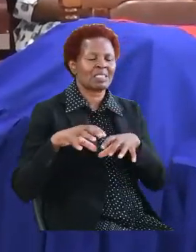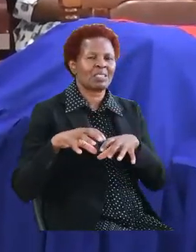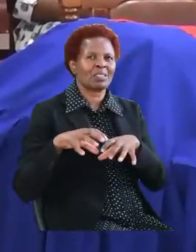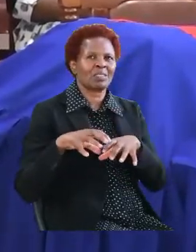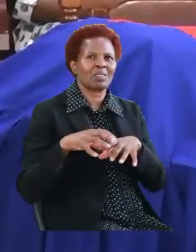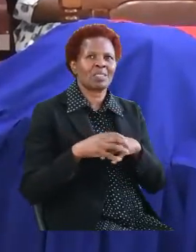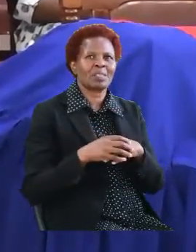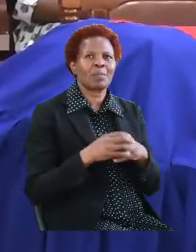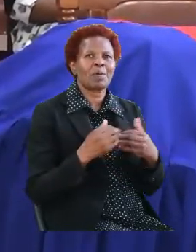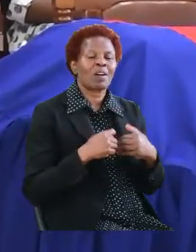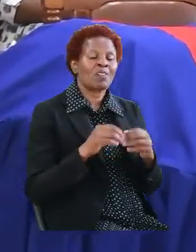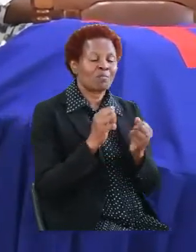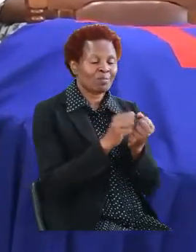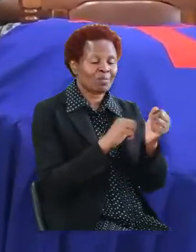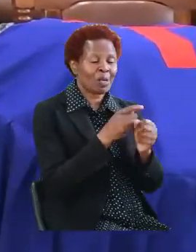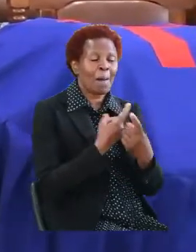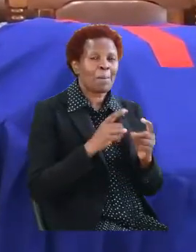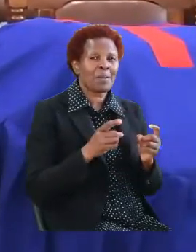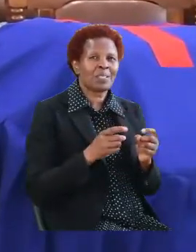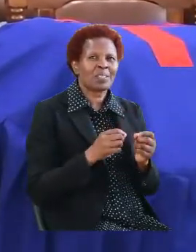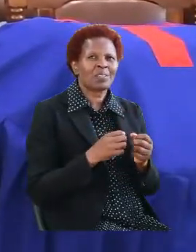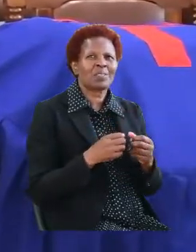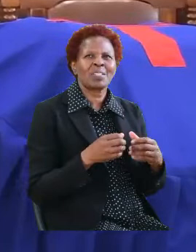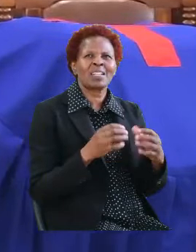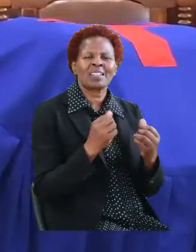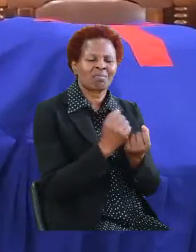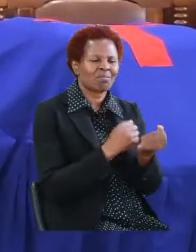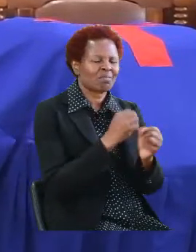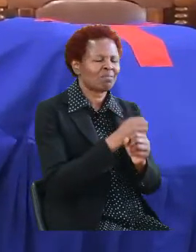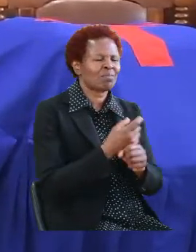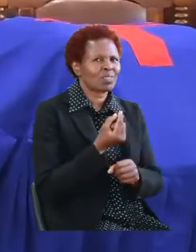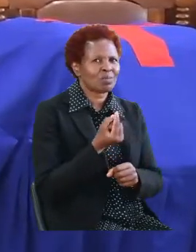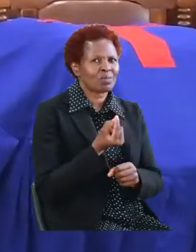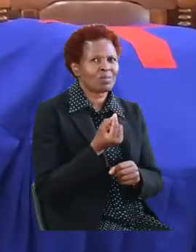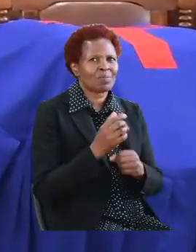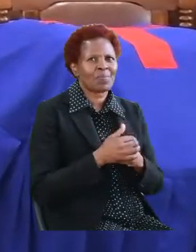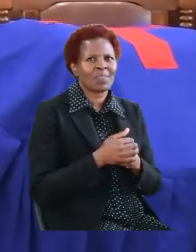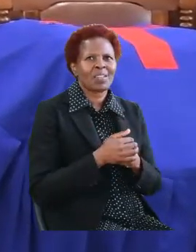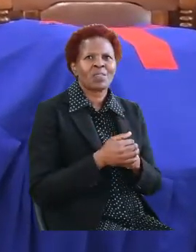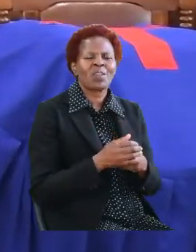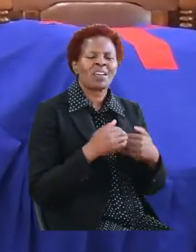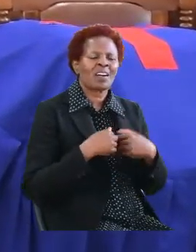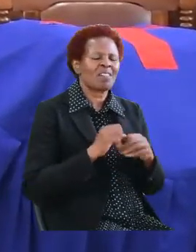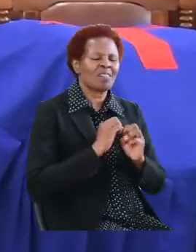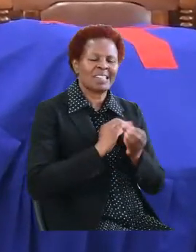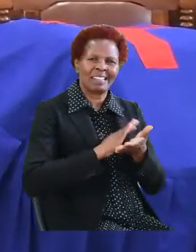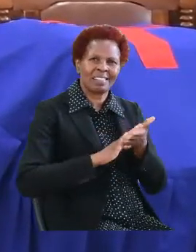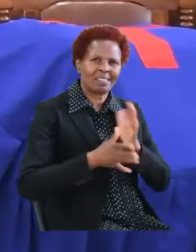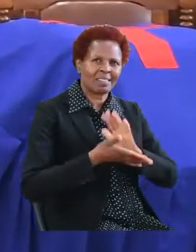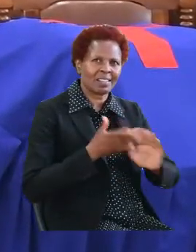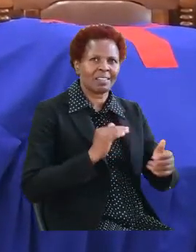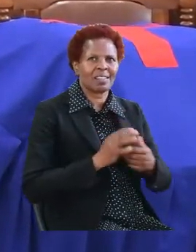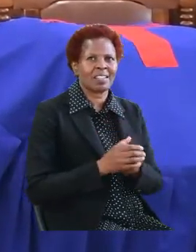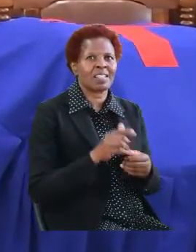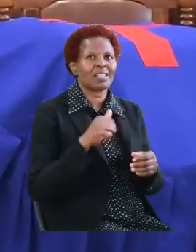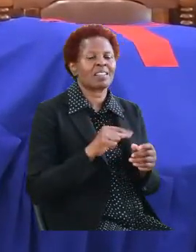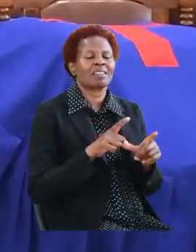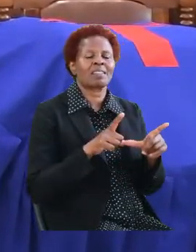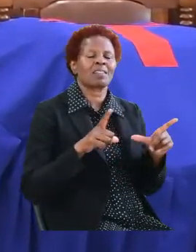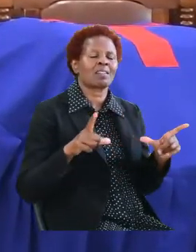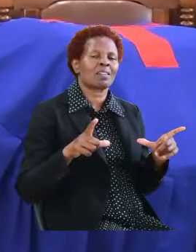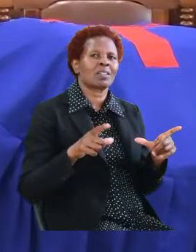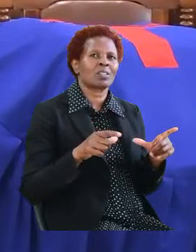of harvest, yet we have harvested nothing. We have got nothing in the land,